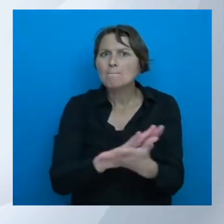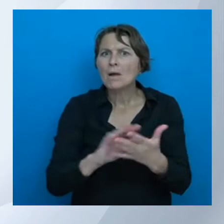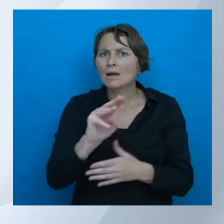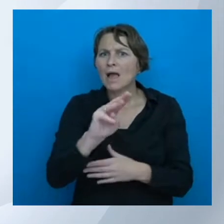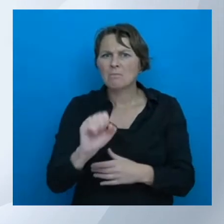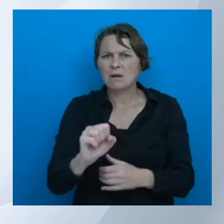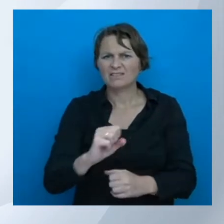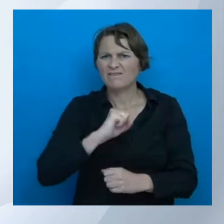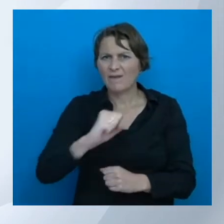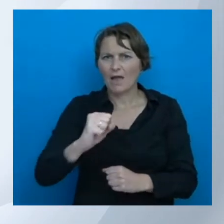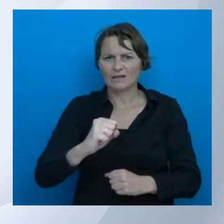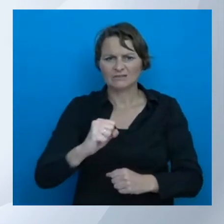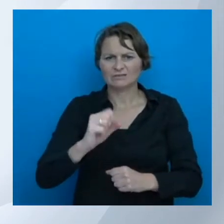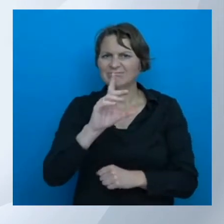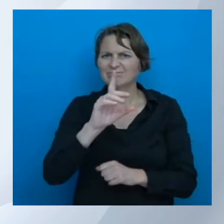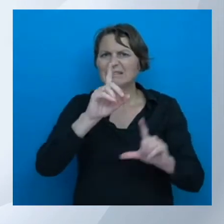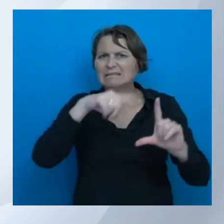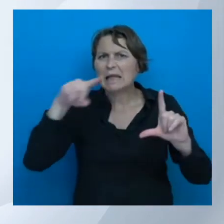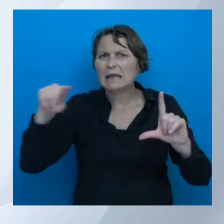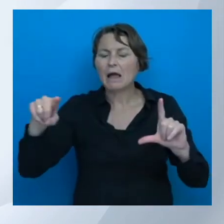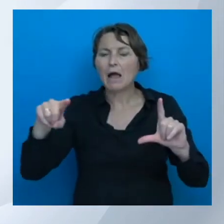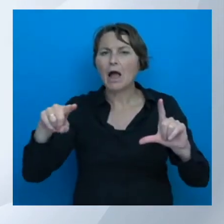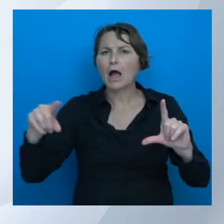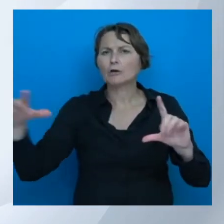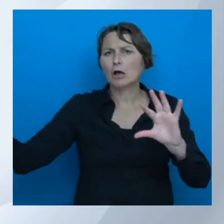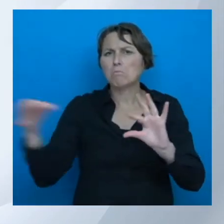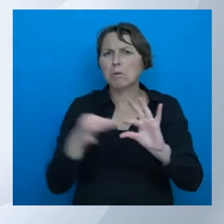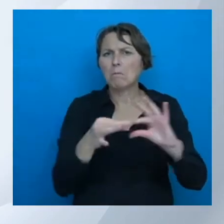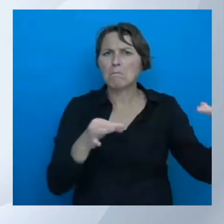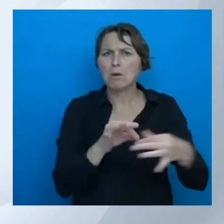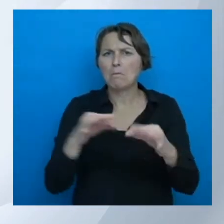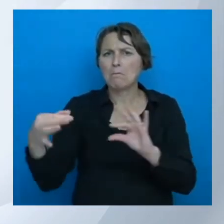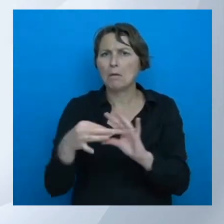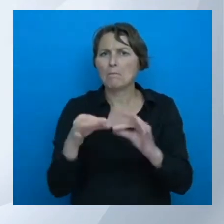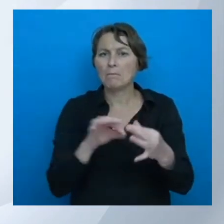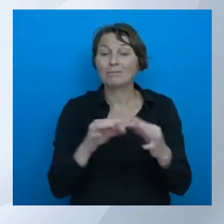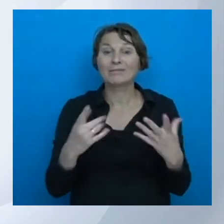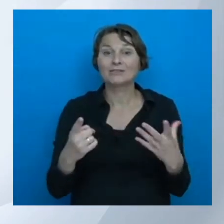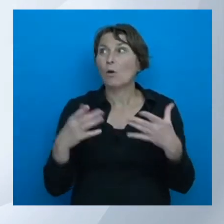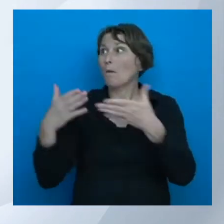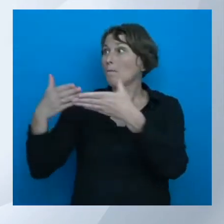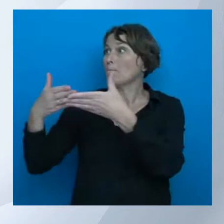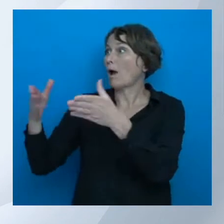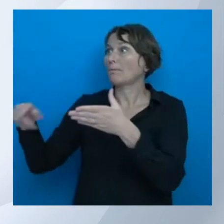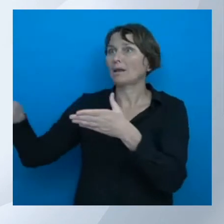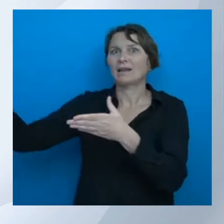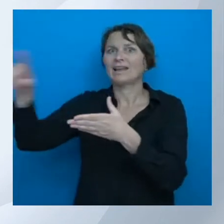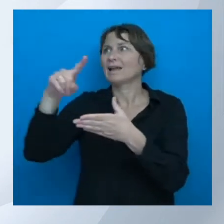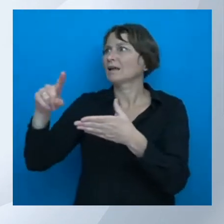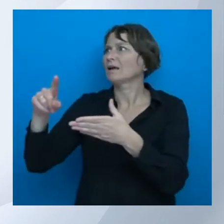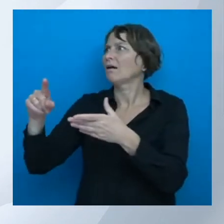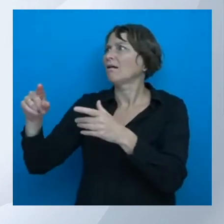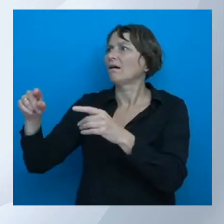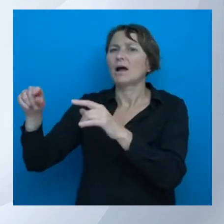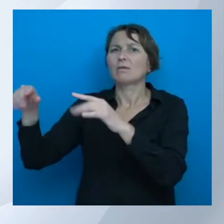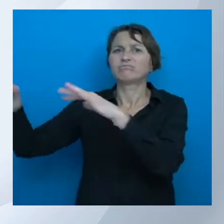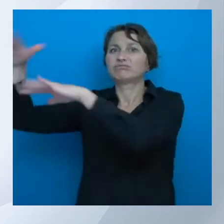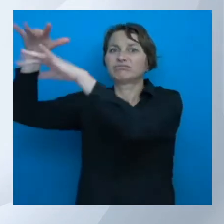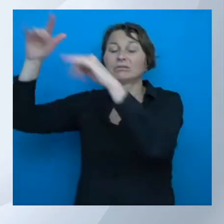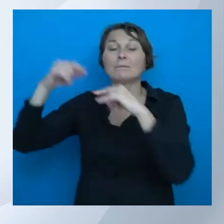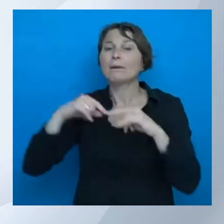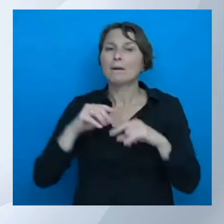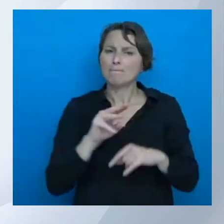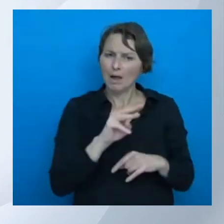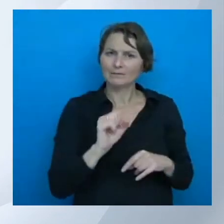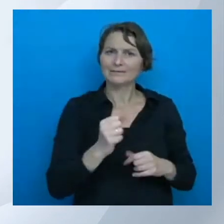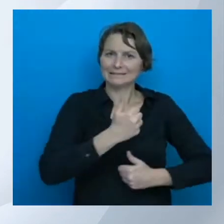Unlike using the public internet, which gets congested and you're contending with everyone else's traffic, Microsoft's own network actually allows